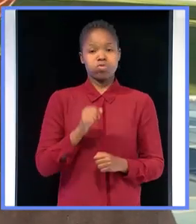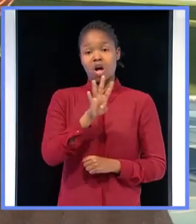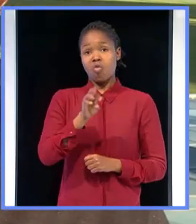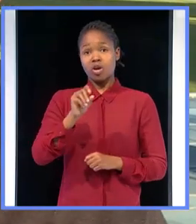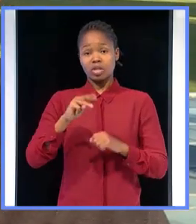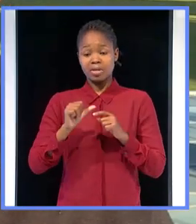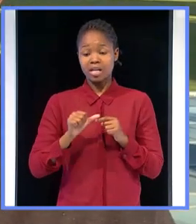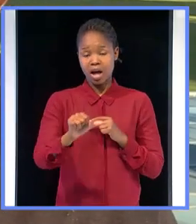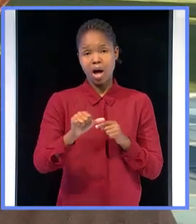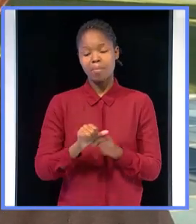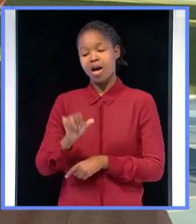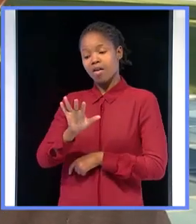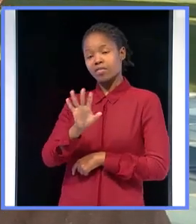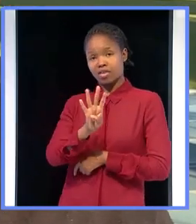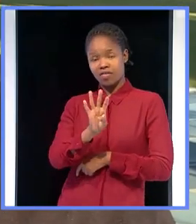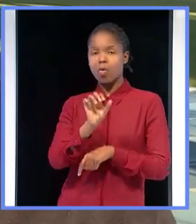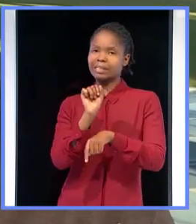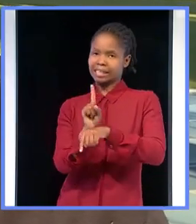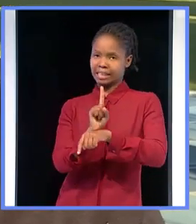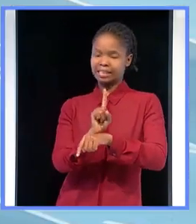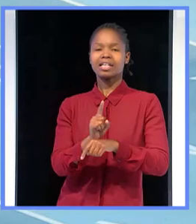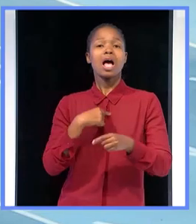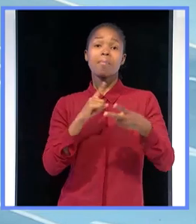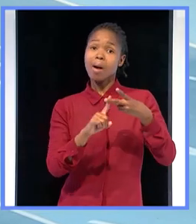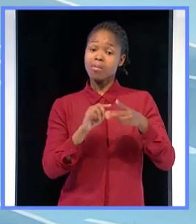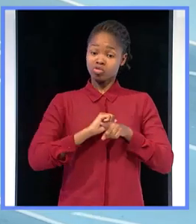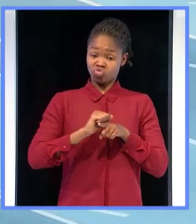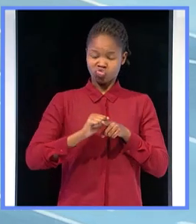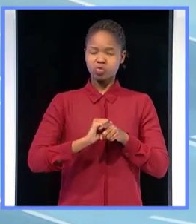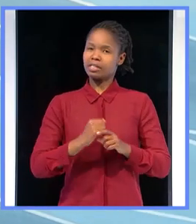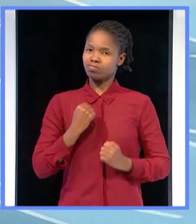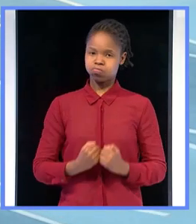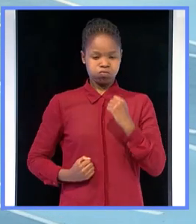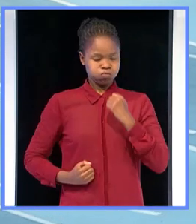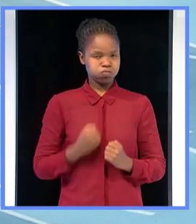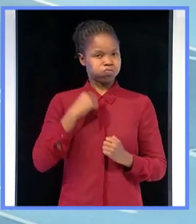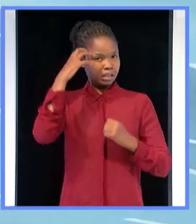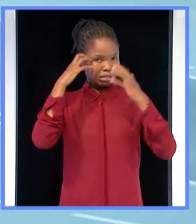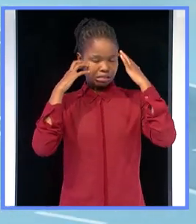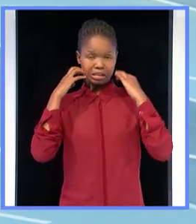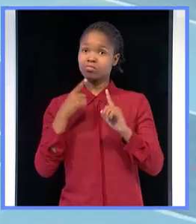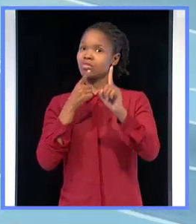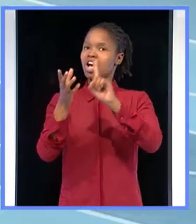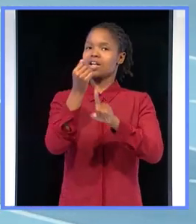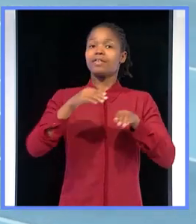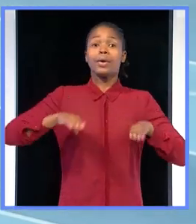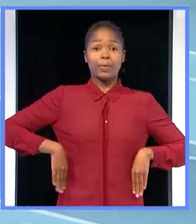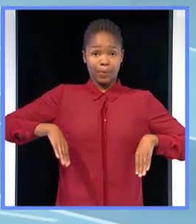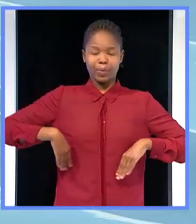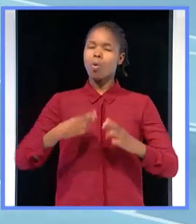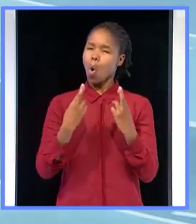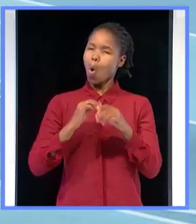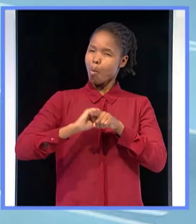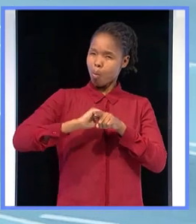is 54 seconds, but I'm training for it. I'm not there at the moment, but I'm training for